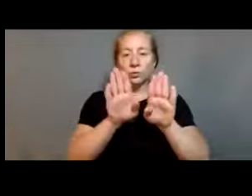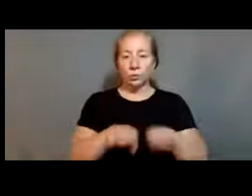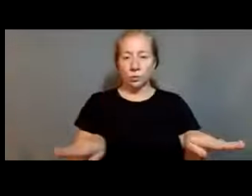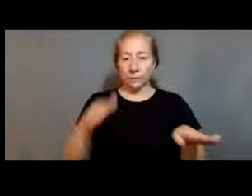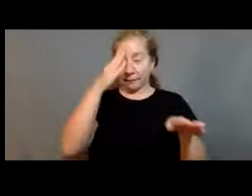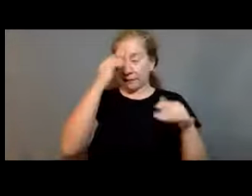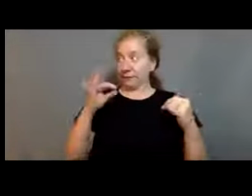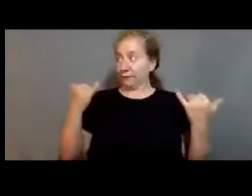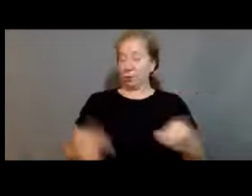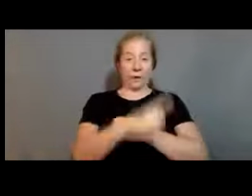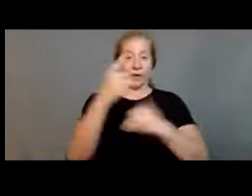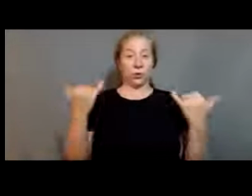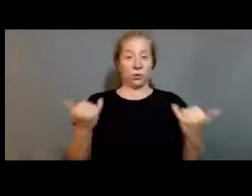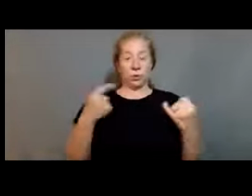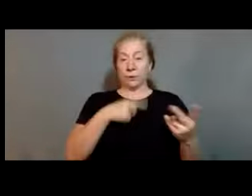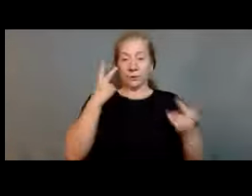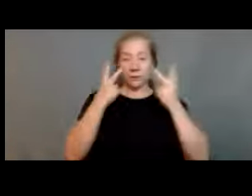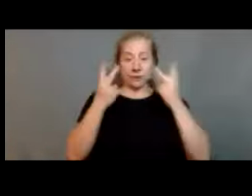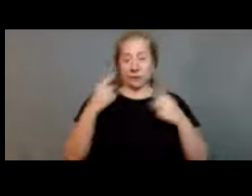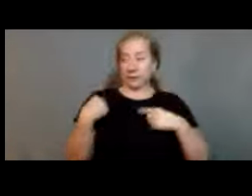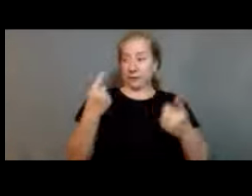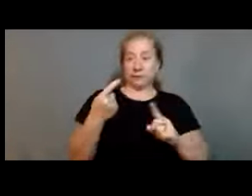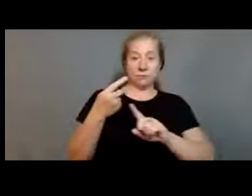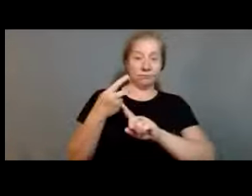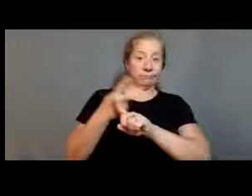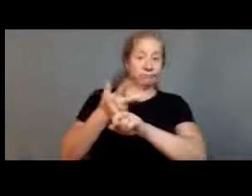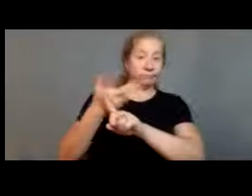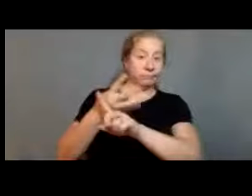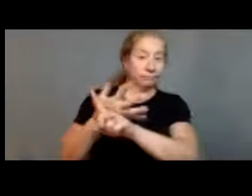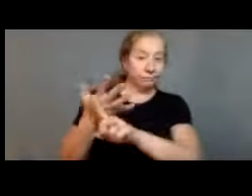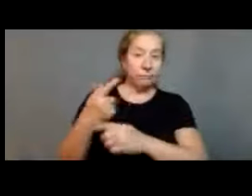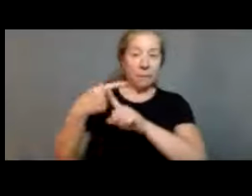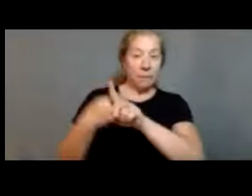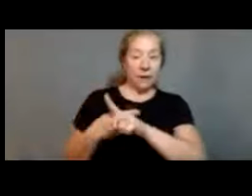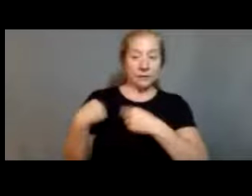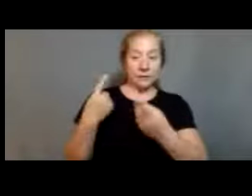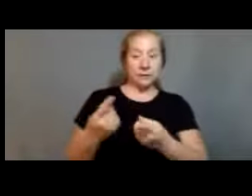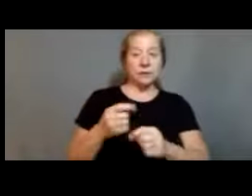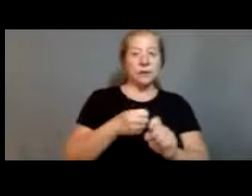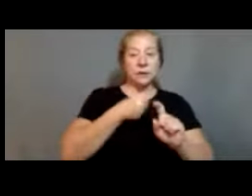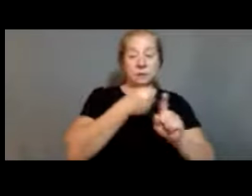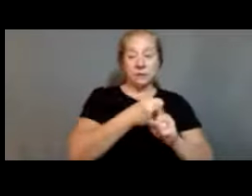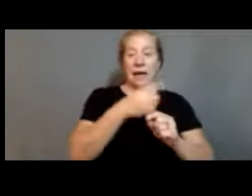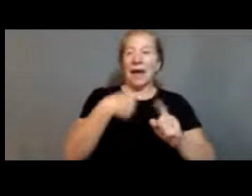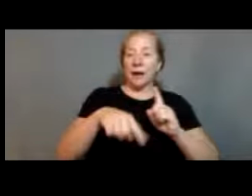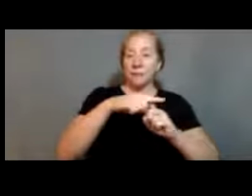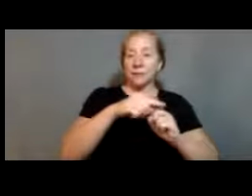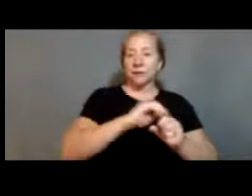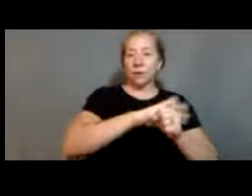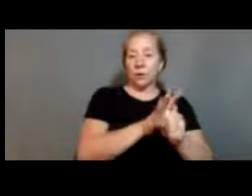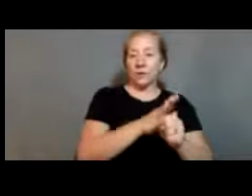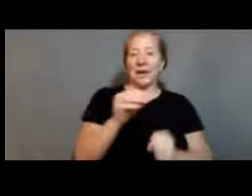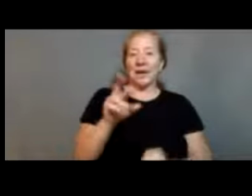current the last couple of months, right, this summer, these two pandemics of COVID-19 and racism